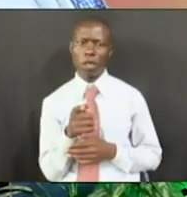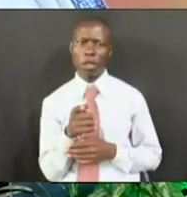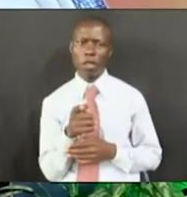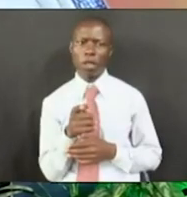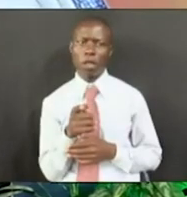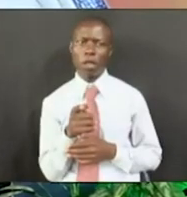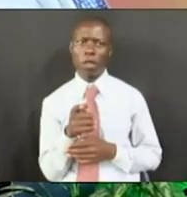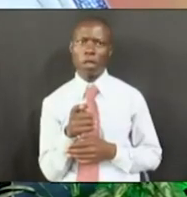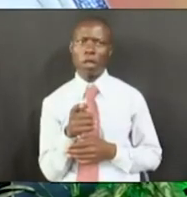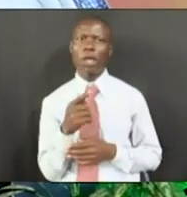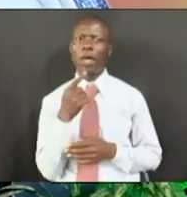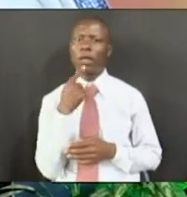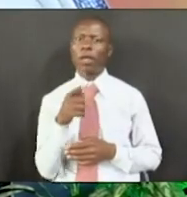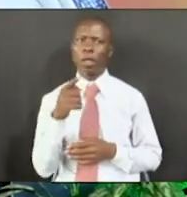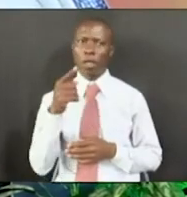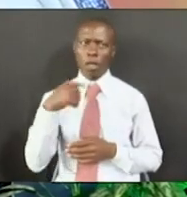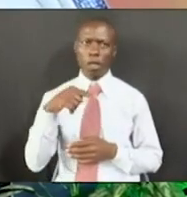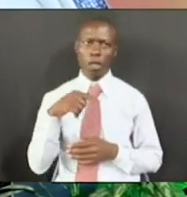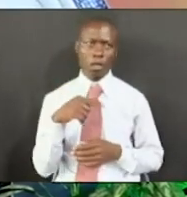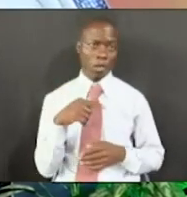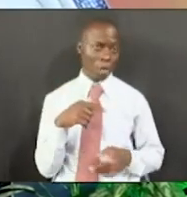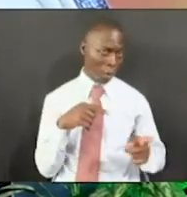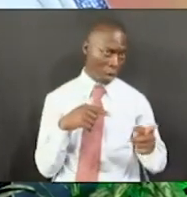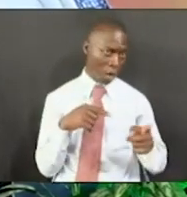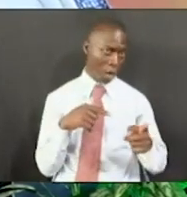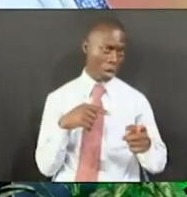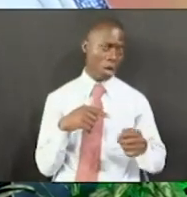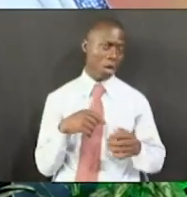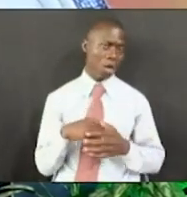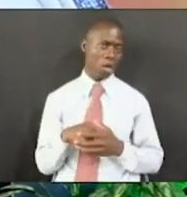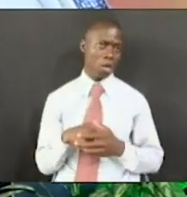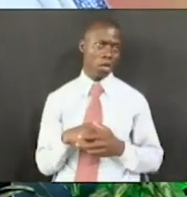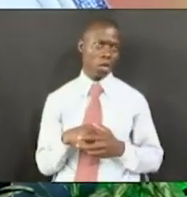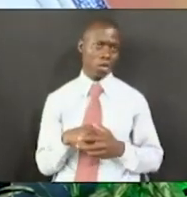tells us about the records of human failures.